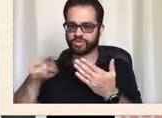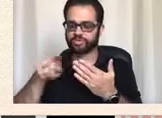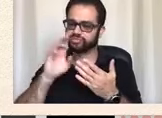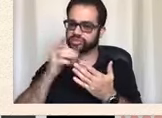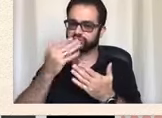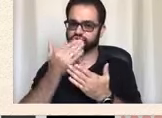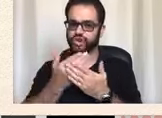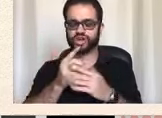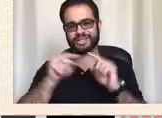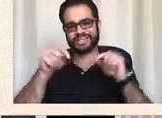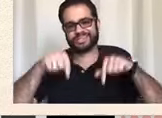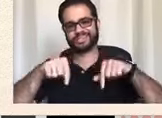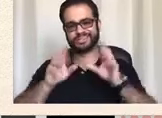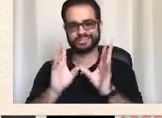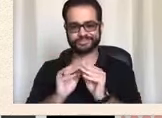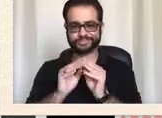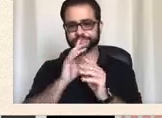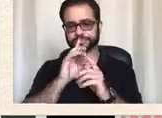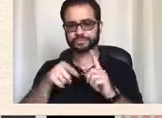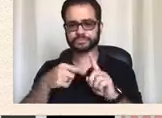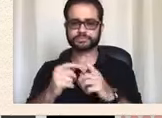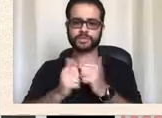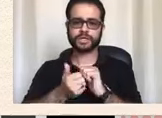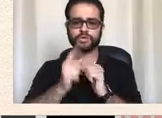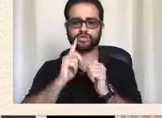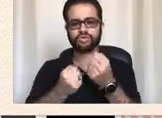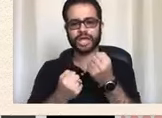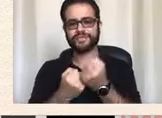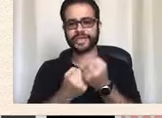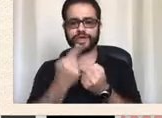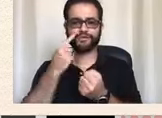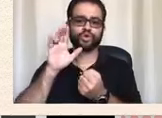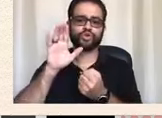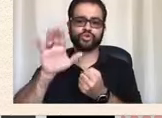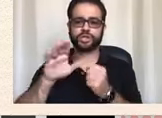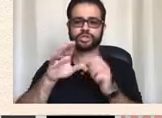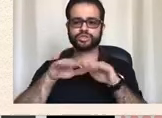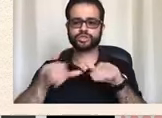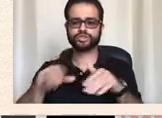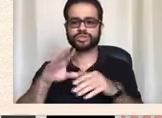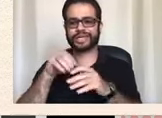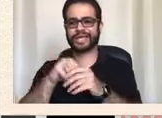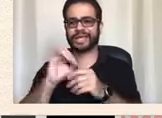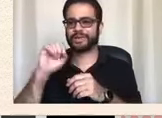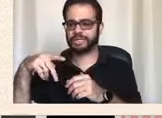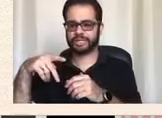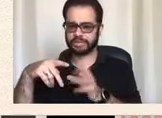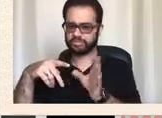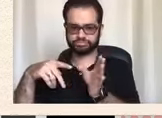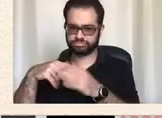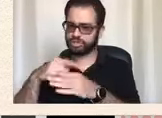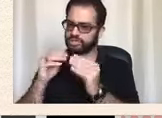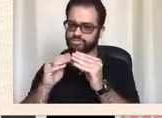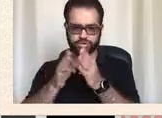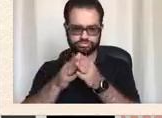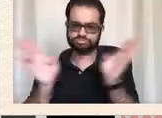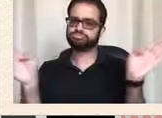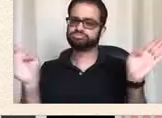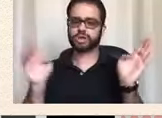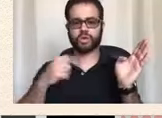about how to advocate for your child in an IEP meeting. Partners program is much more global than that. We focus on a